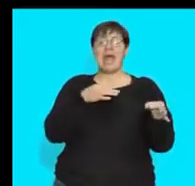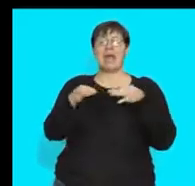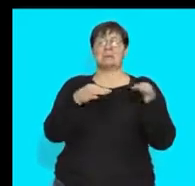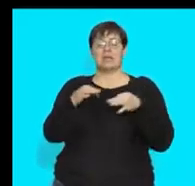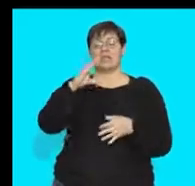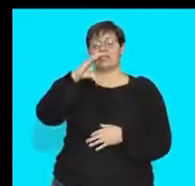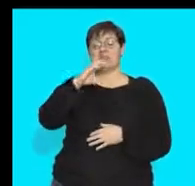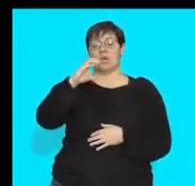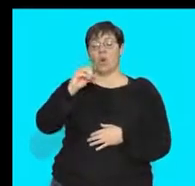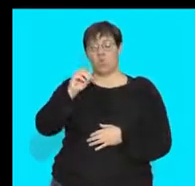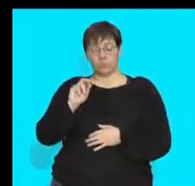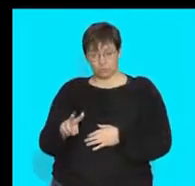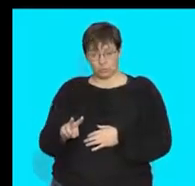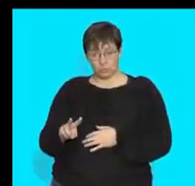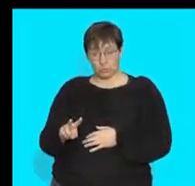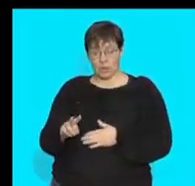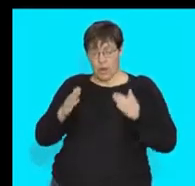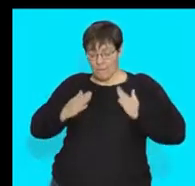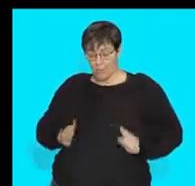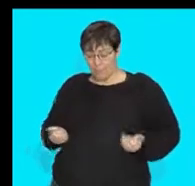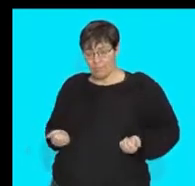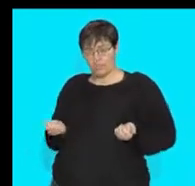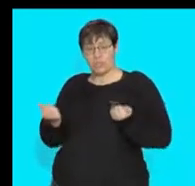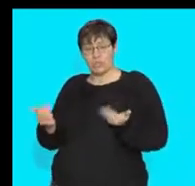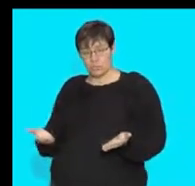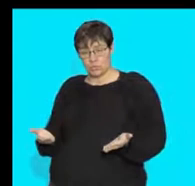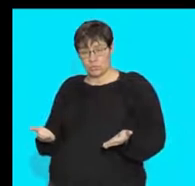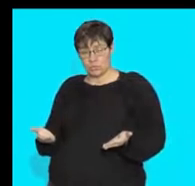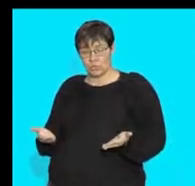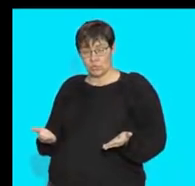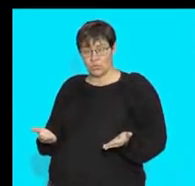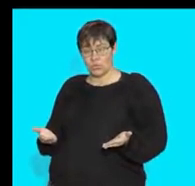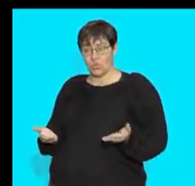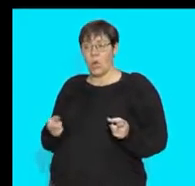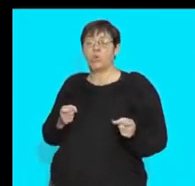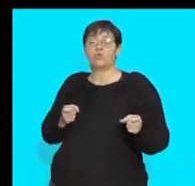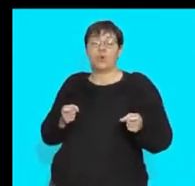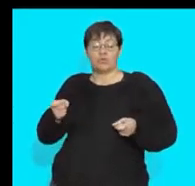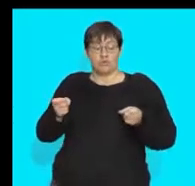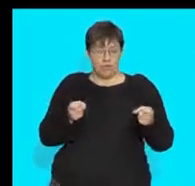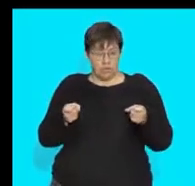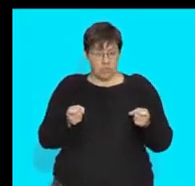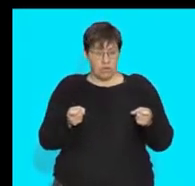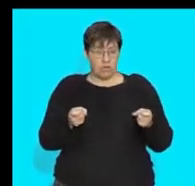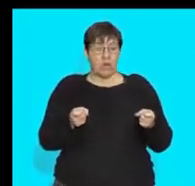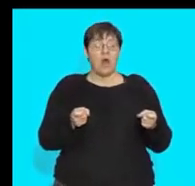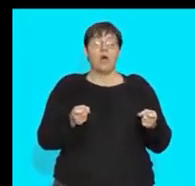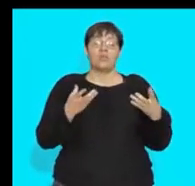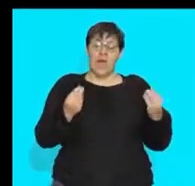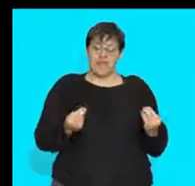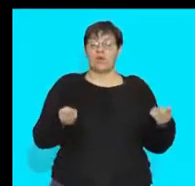carbon dioxide produced in his body is controlled to maintain normal